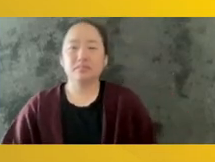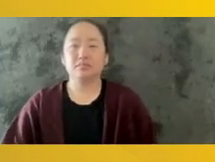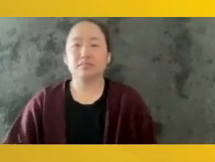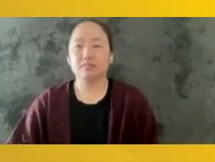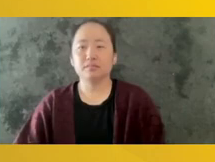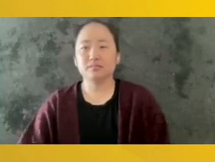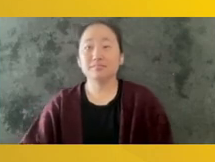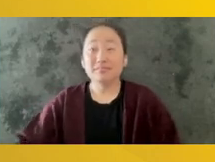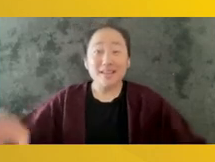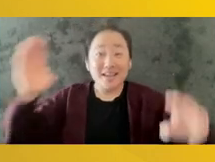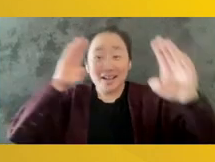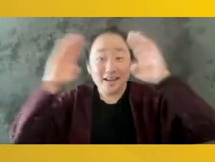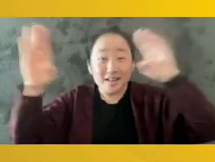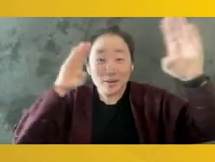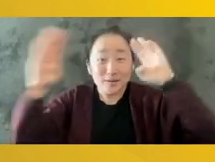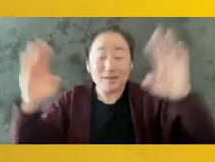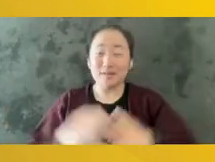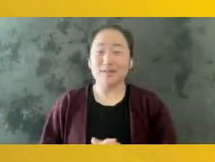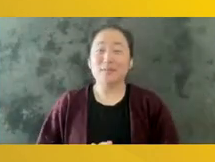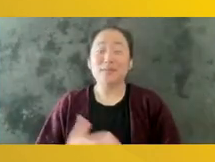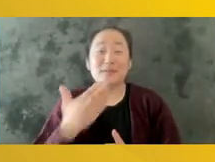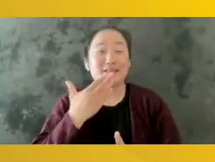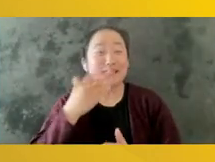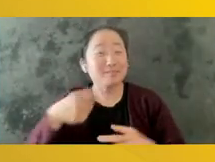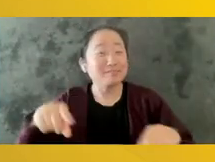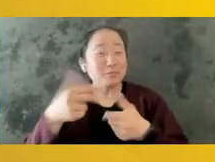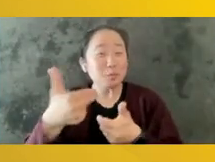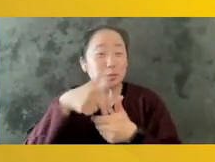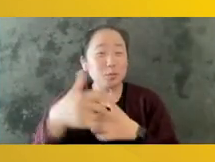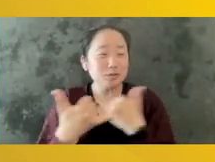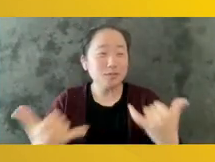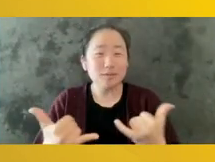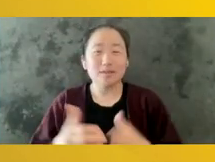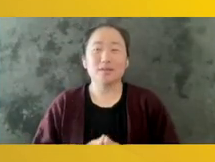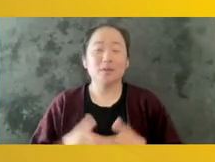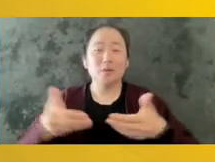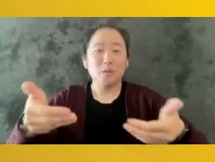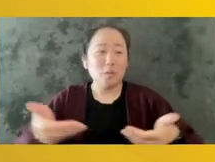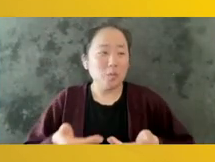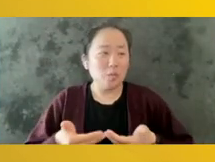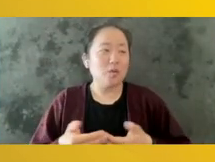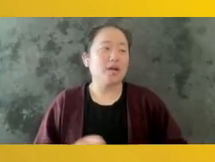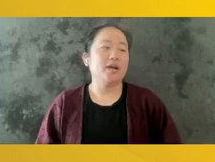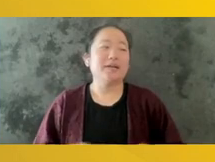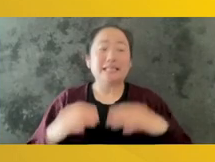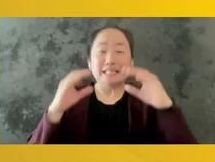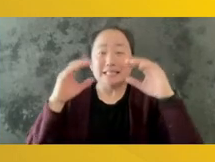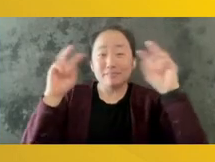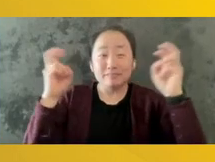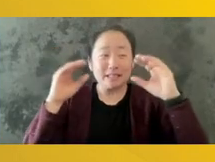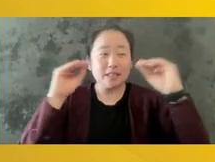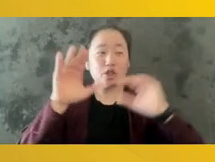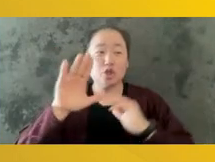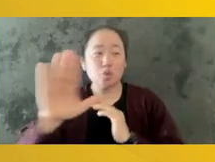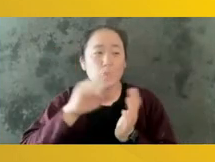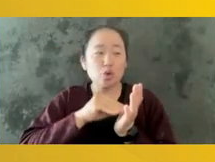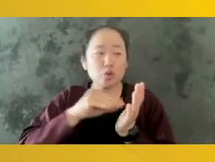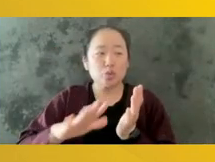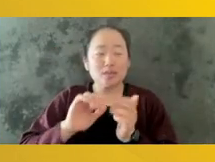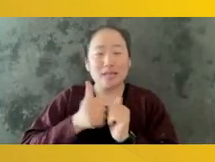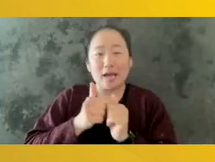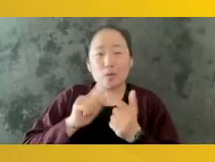Good afternoon. Thank you everyone for joining us today. Welcome to Teach Your Students How to Save Whales with Computational